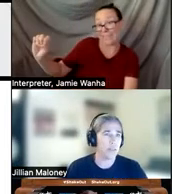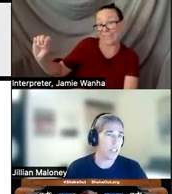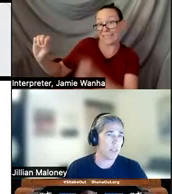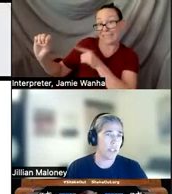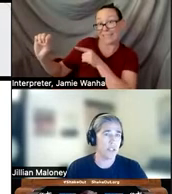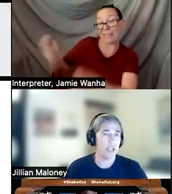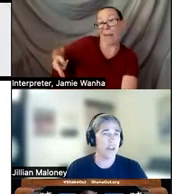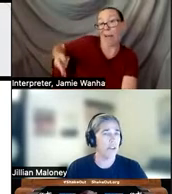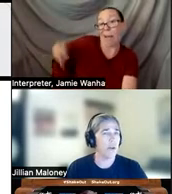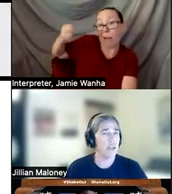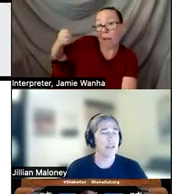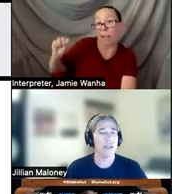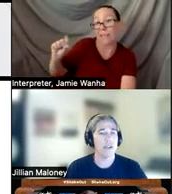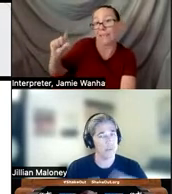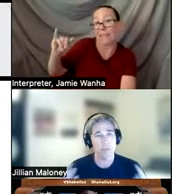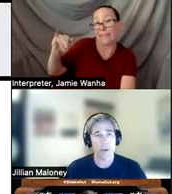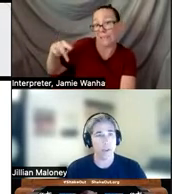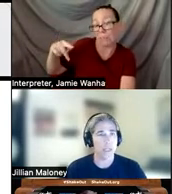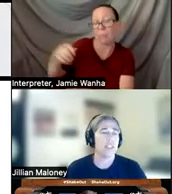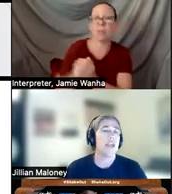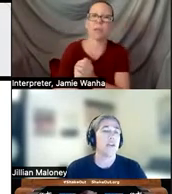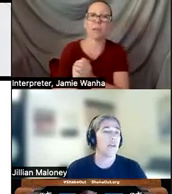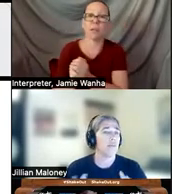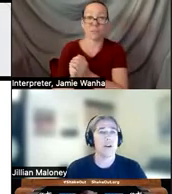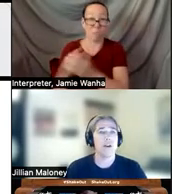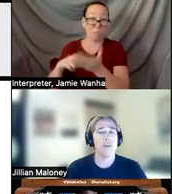bigger displacements during an earthquake or bigger earthquakes